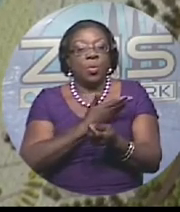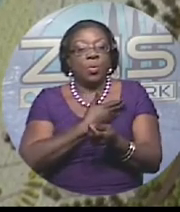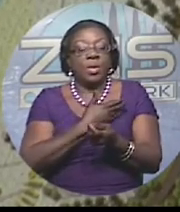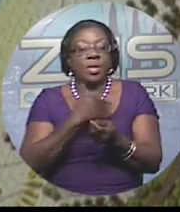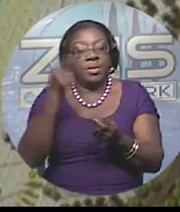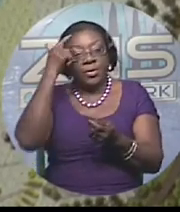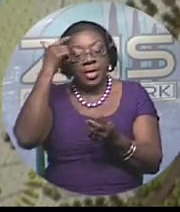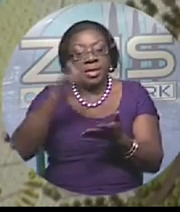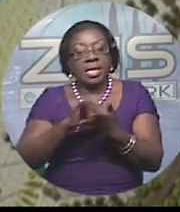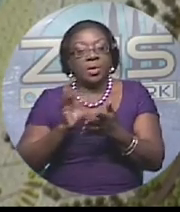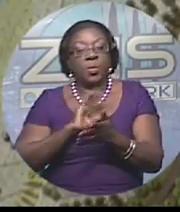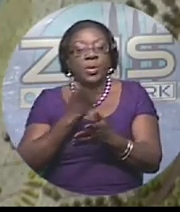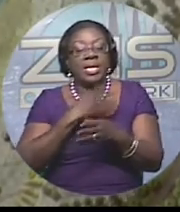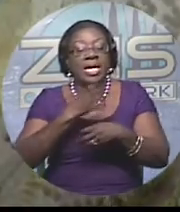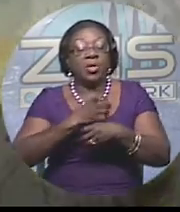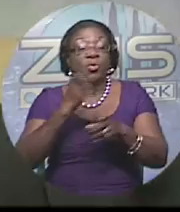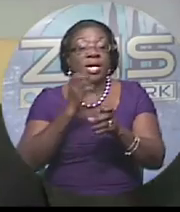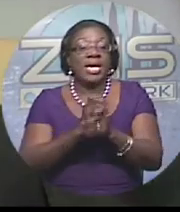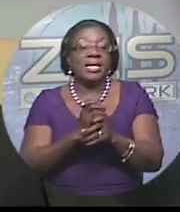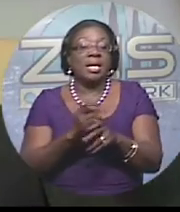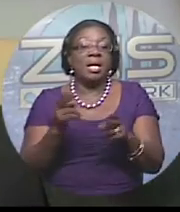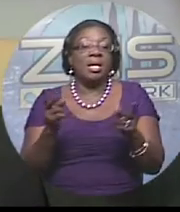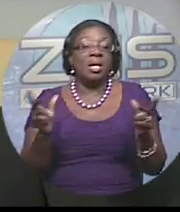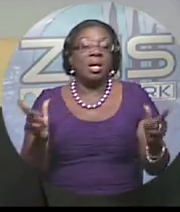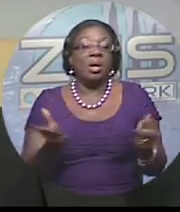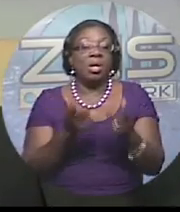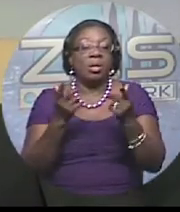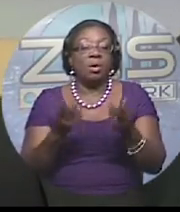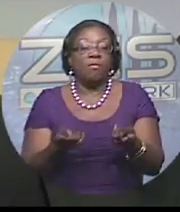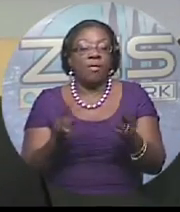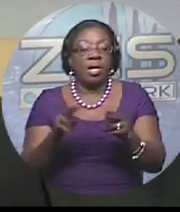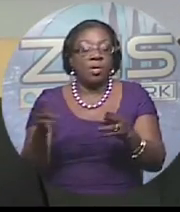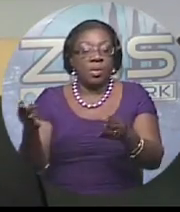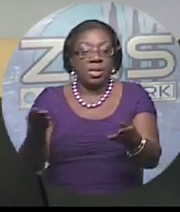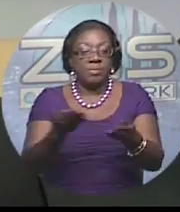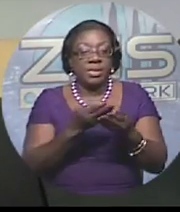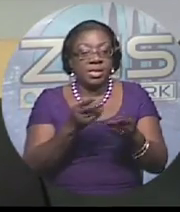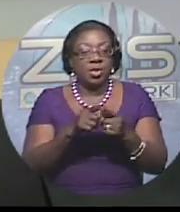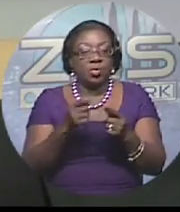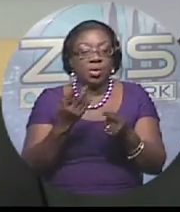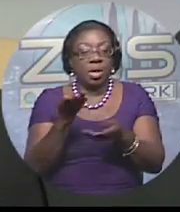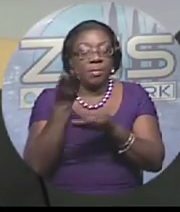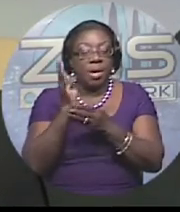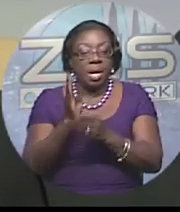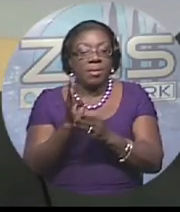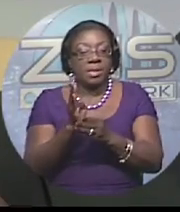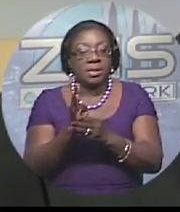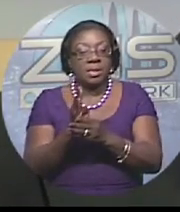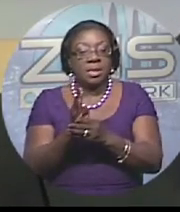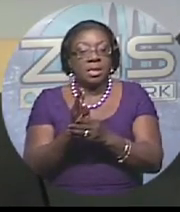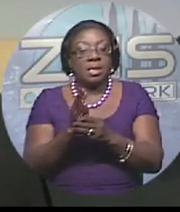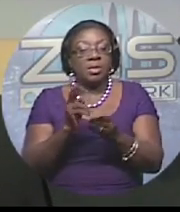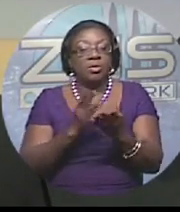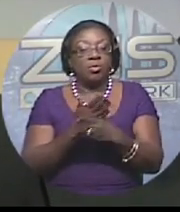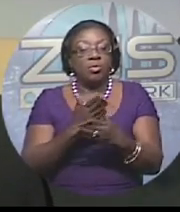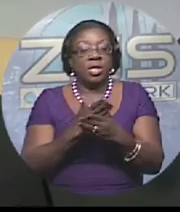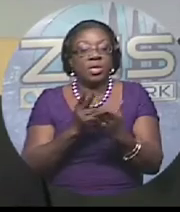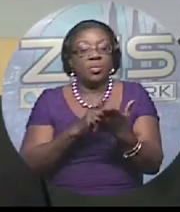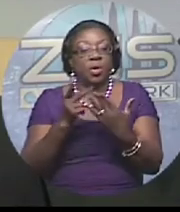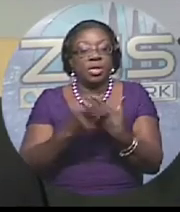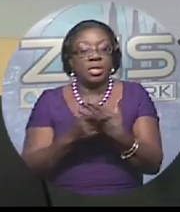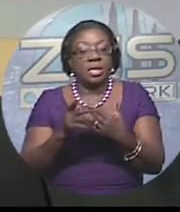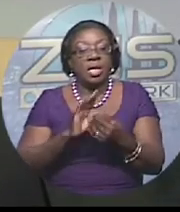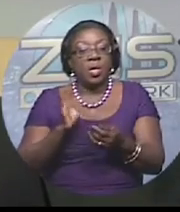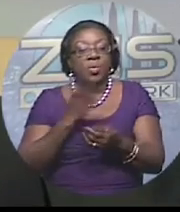we think that we can create a lot of value, let's say, to the Bahamas with the two projects. I mean, as you know, today we're already